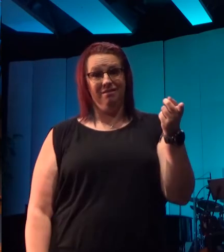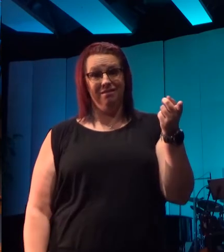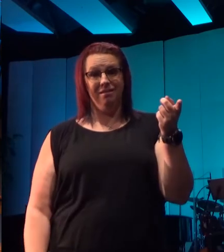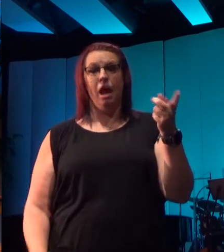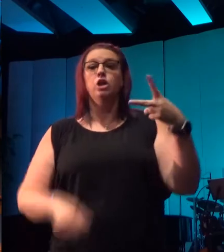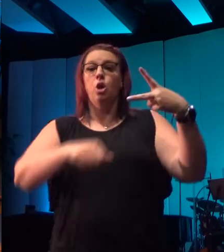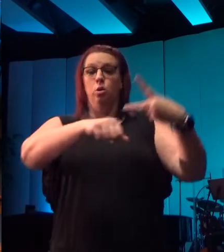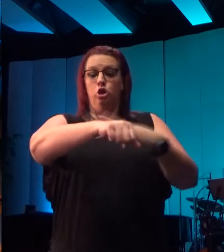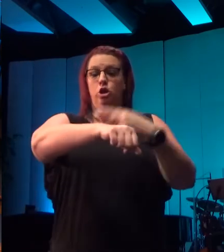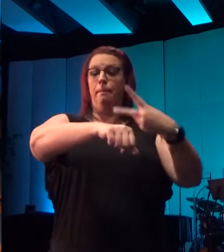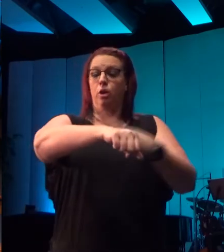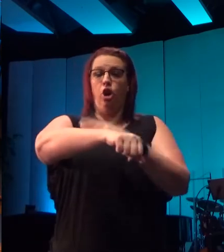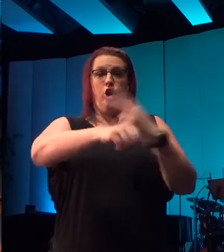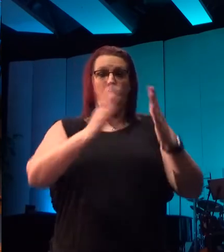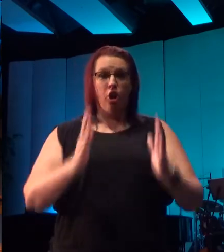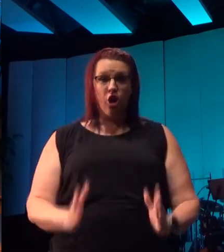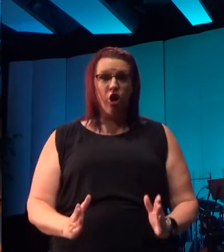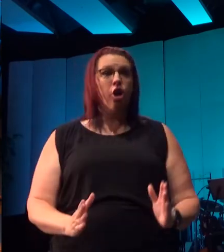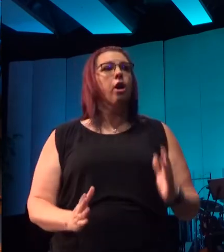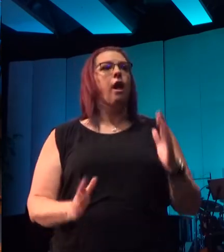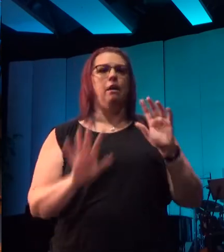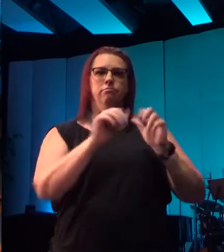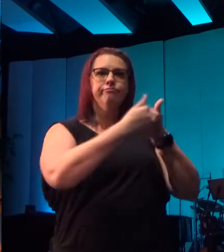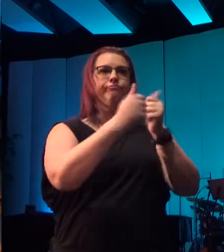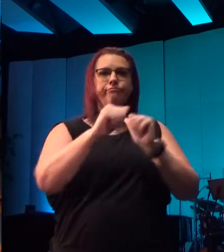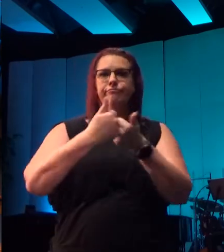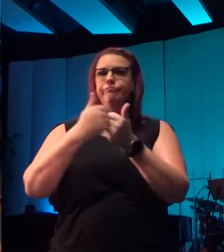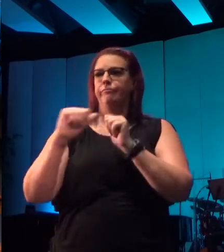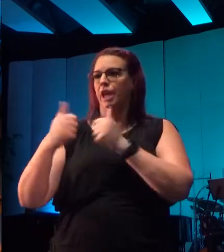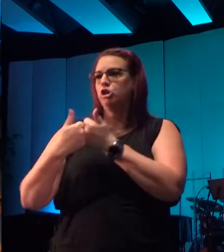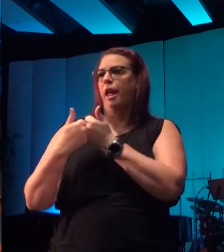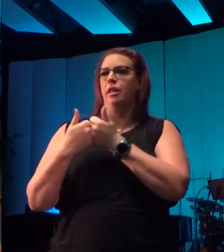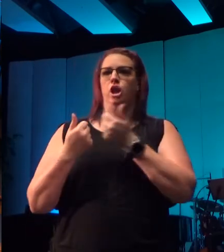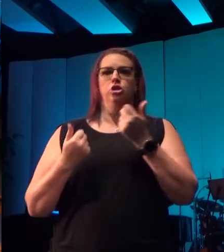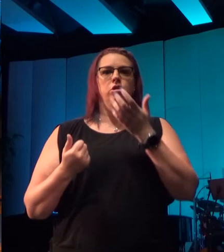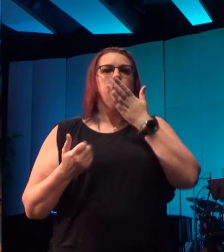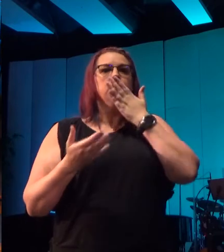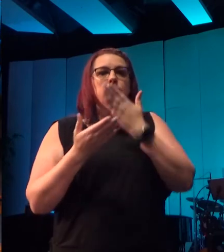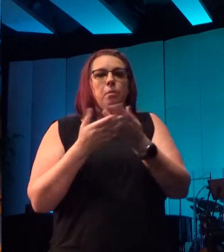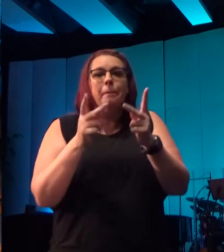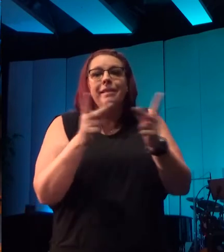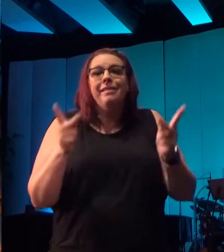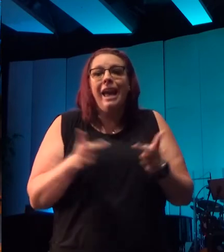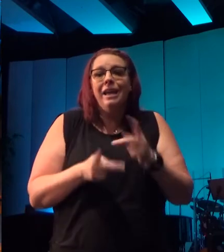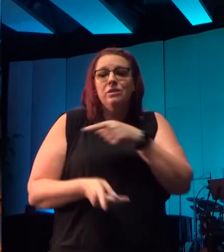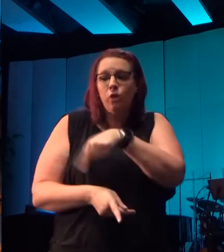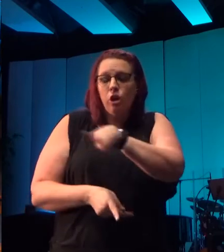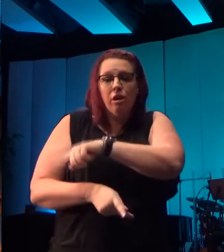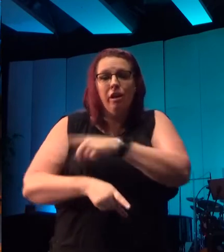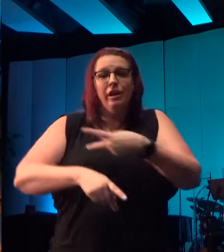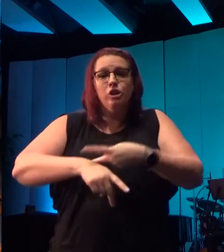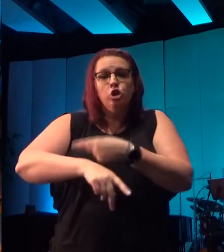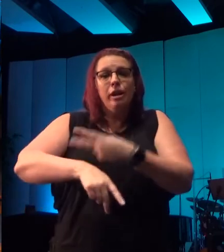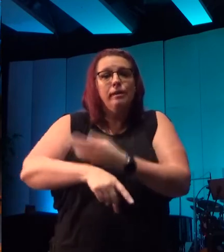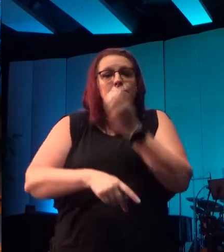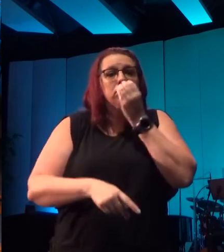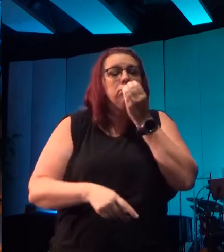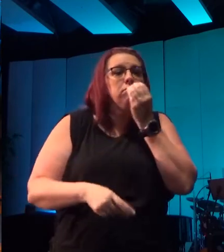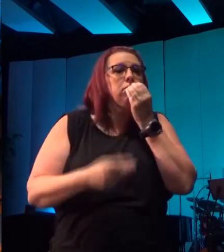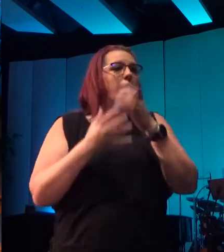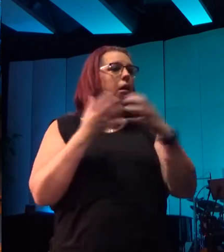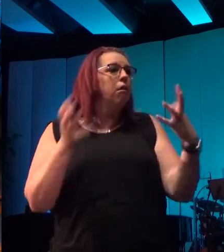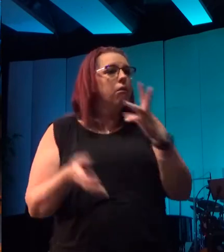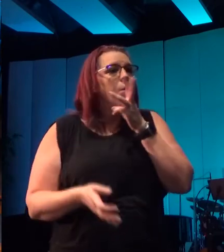greet many challenges. They had to find good grazing places and lots of water. And so the